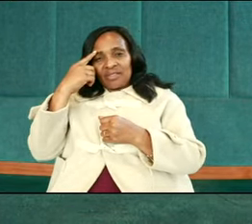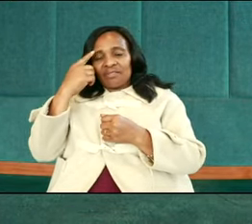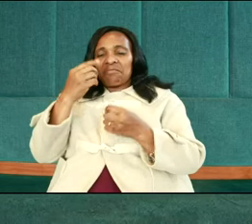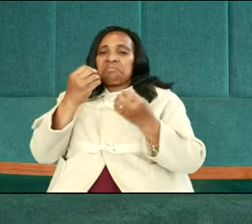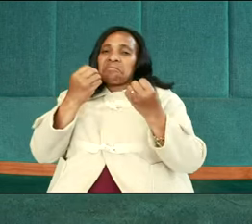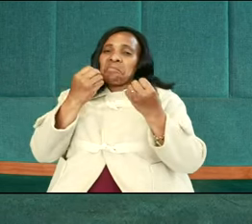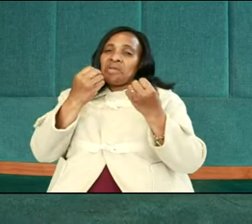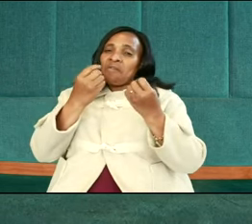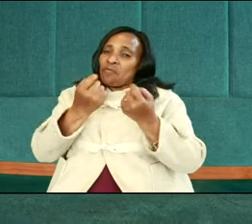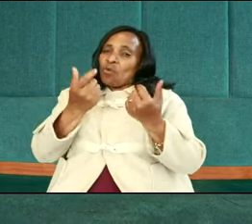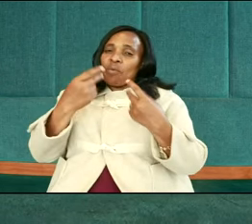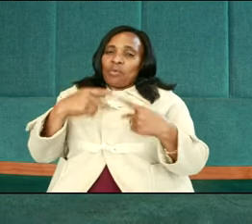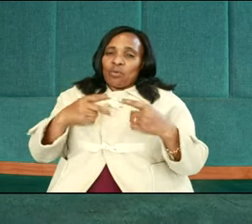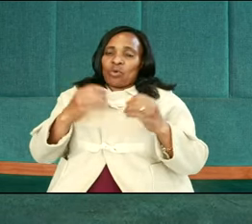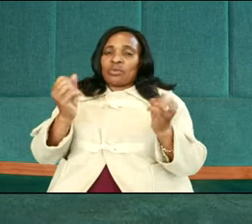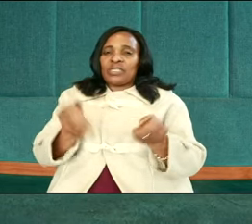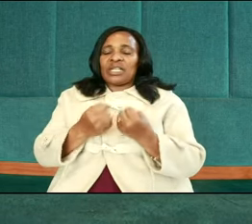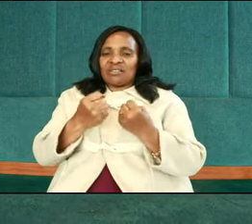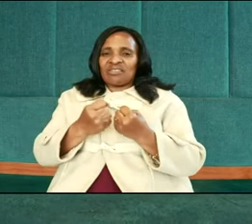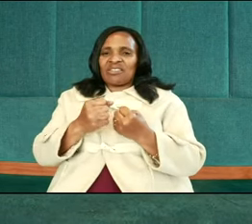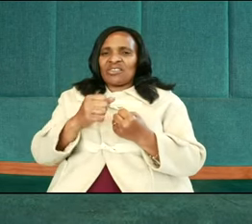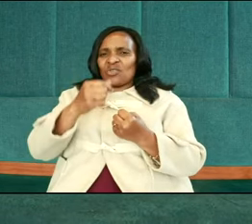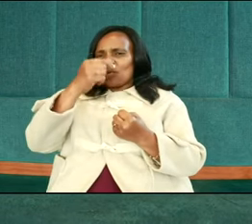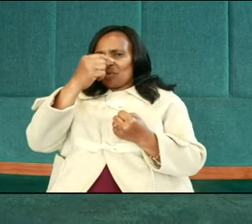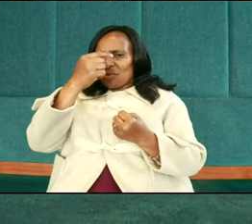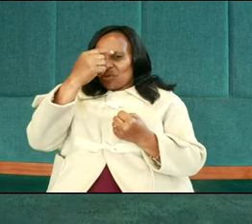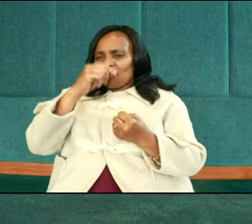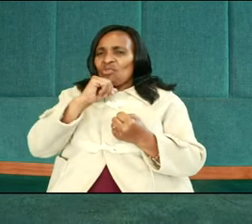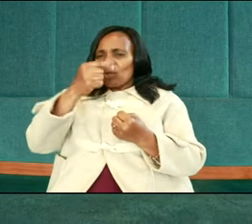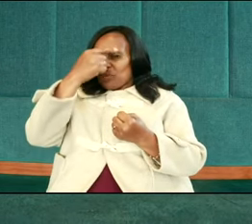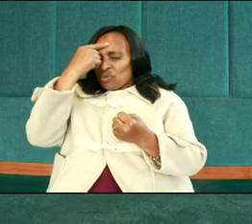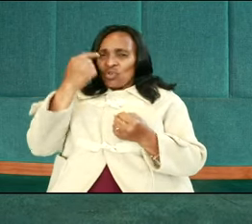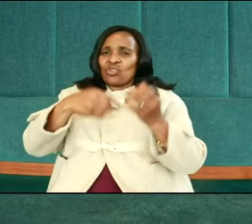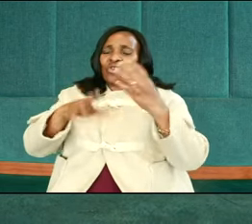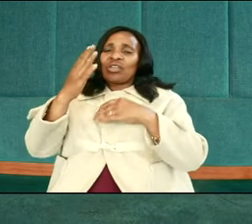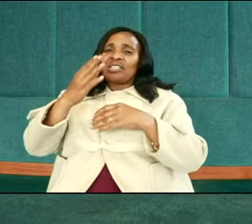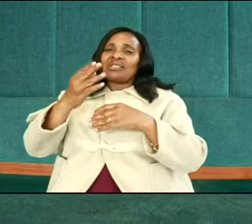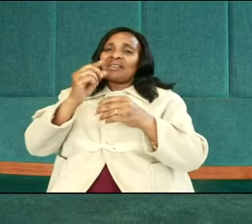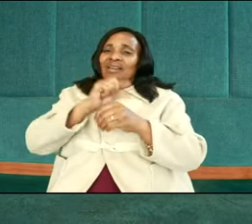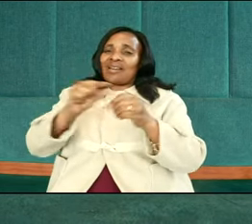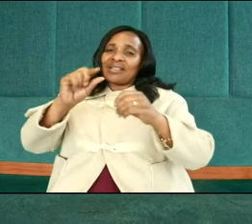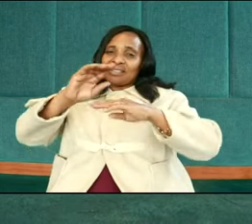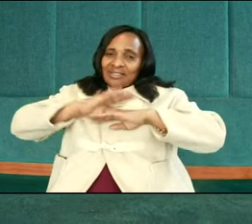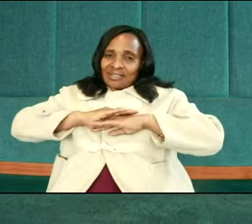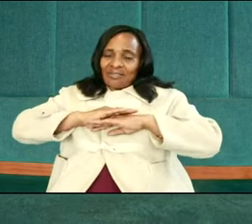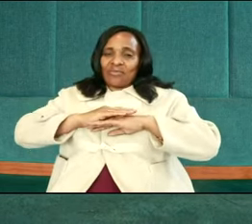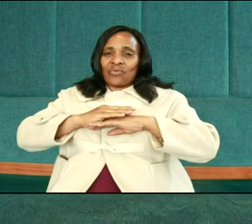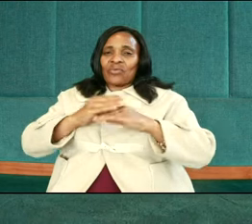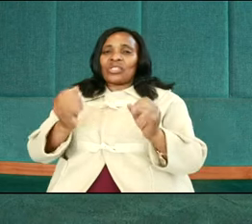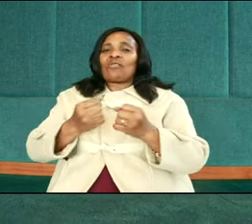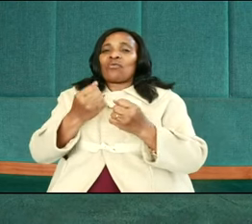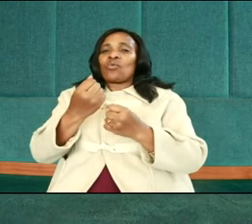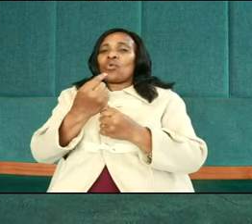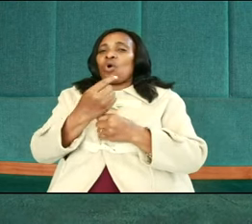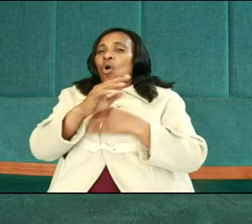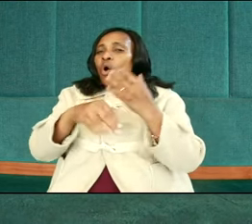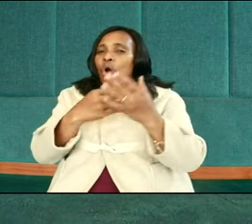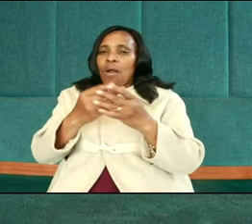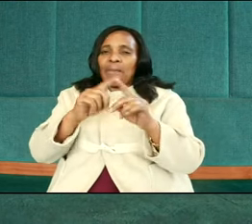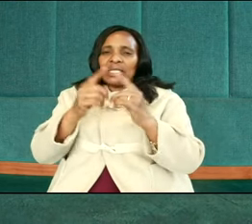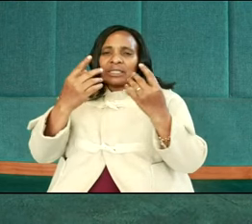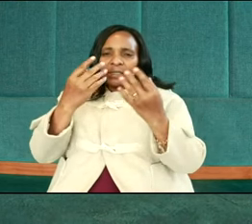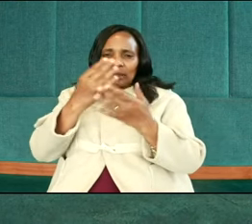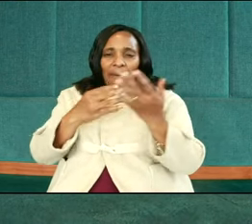saved because, not because that God's grace is not sufficient to save everyone, but because some people